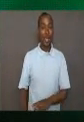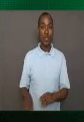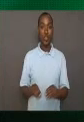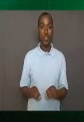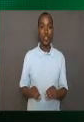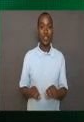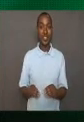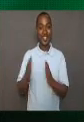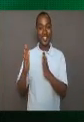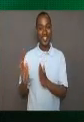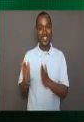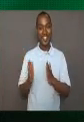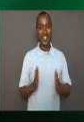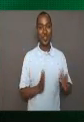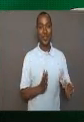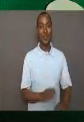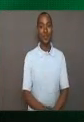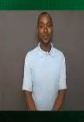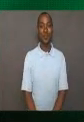Students, let's get ready.